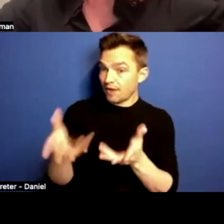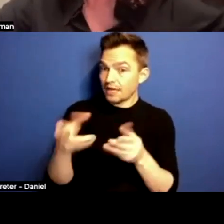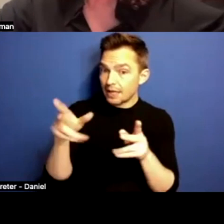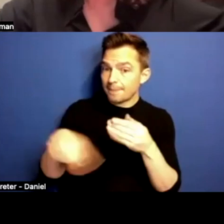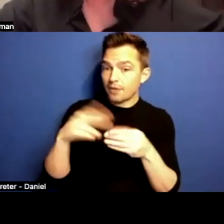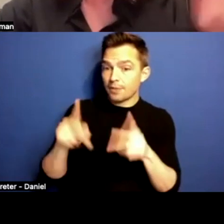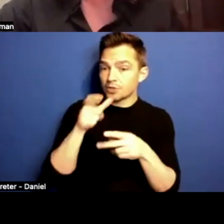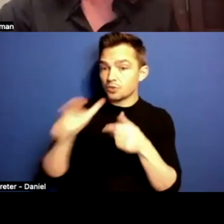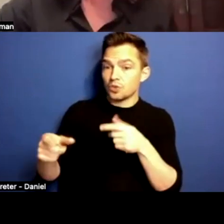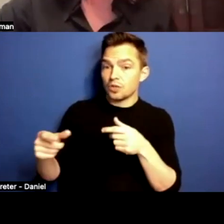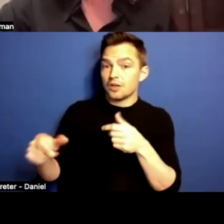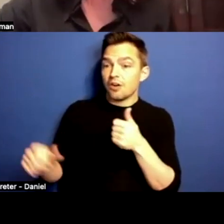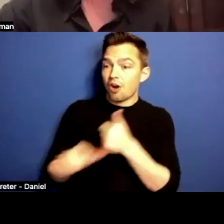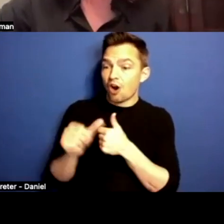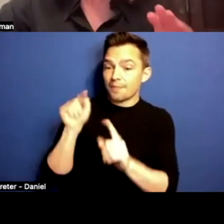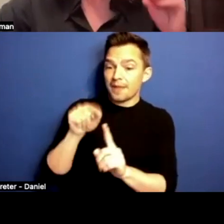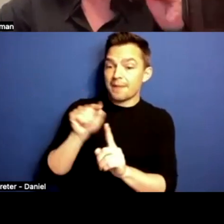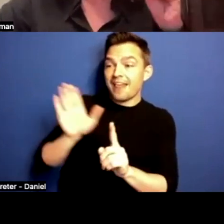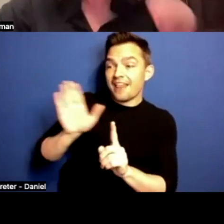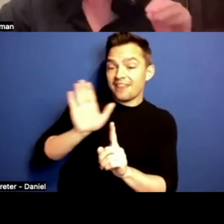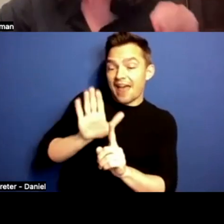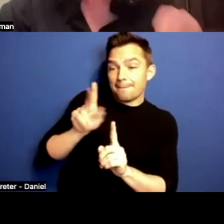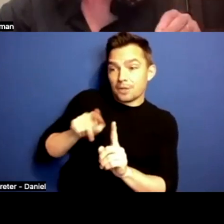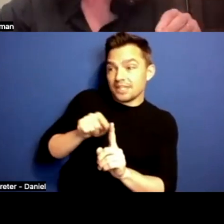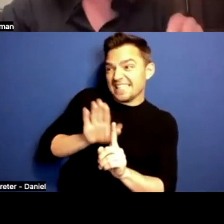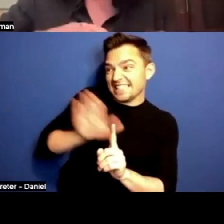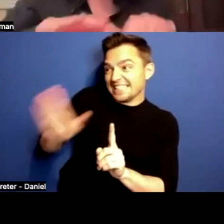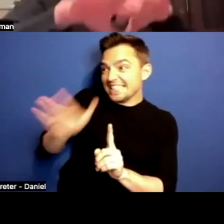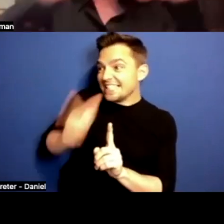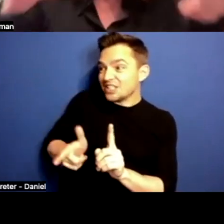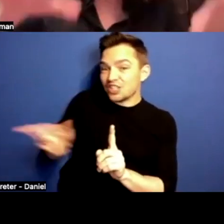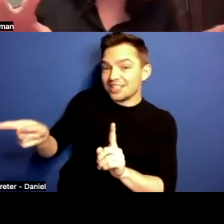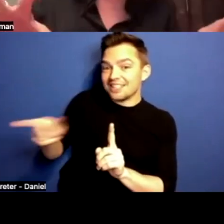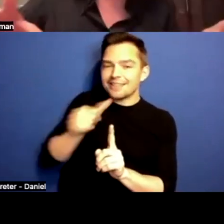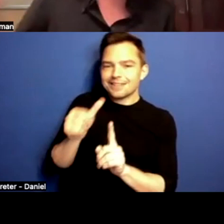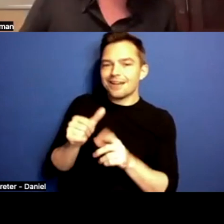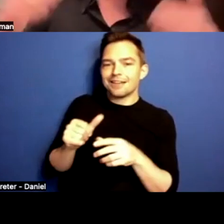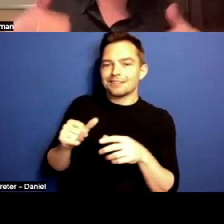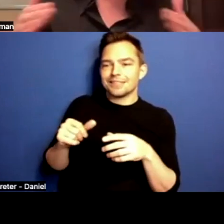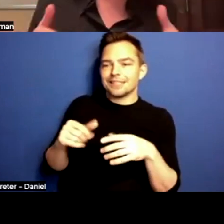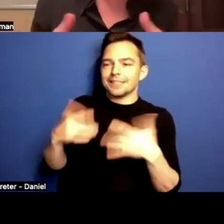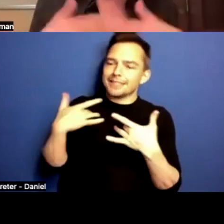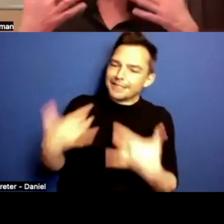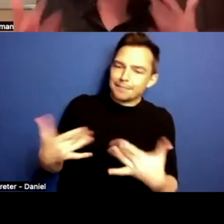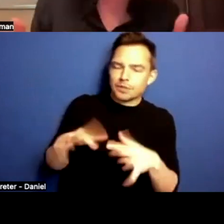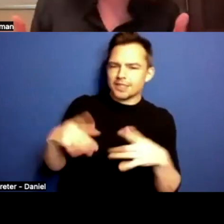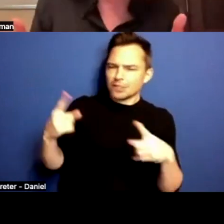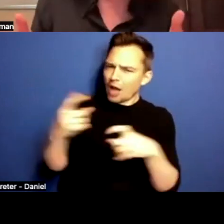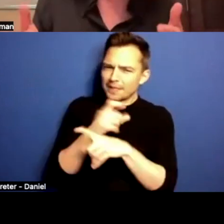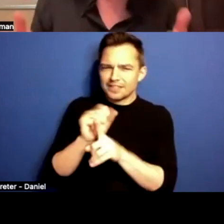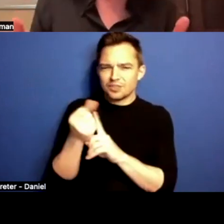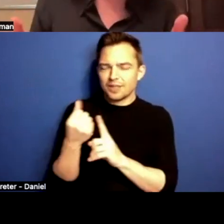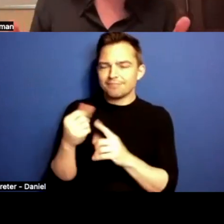harmed sister, Lisa, that is not atypical. It is very complicated in ways that advocates can't